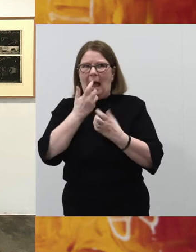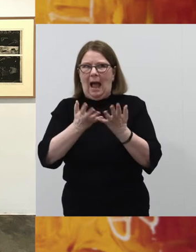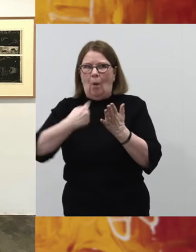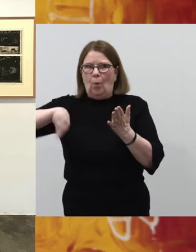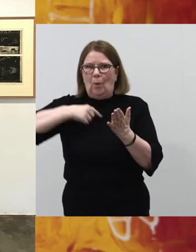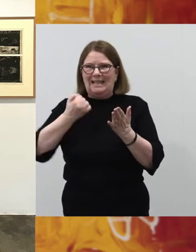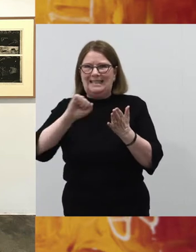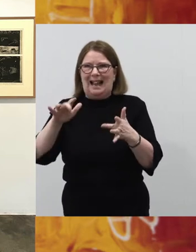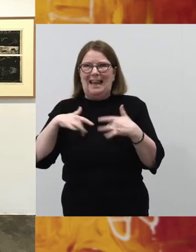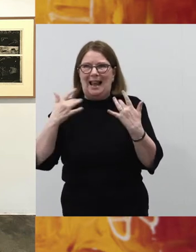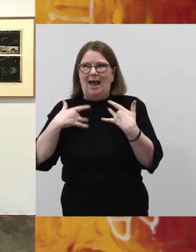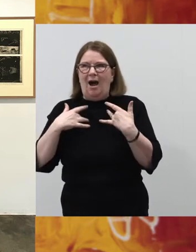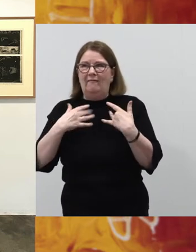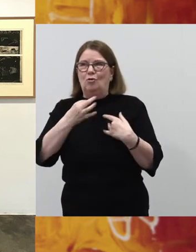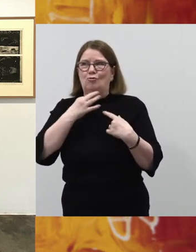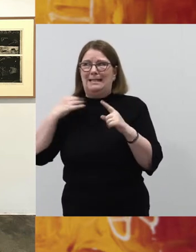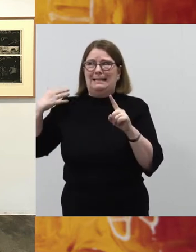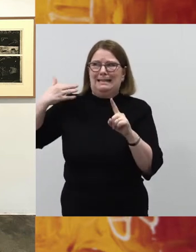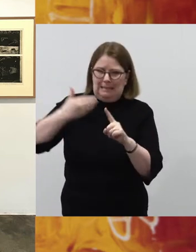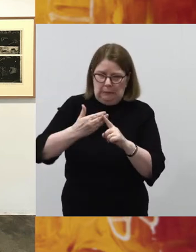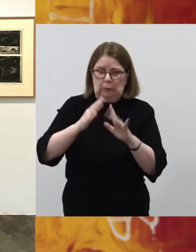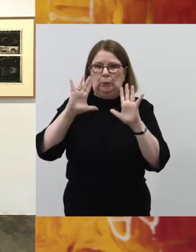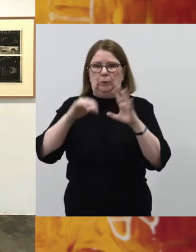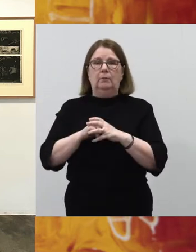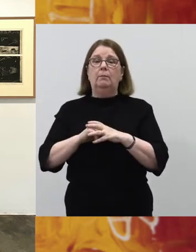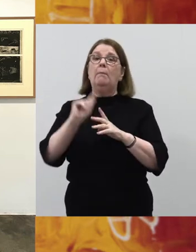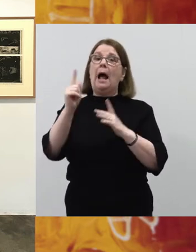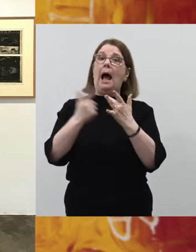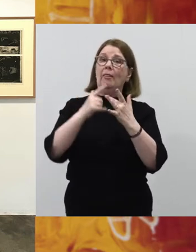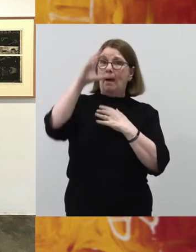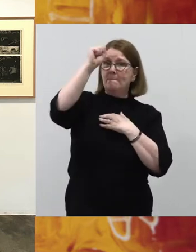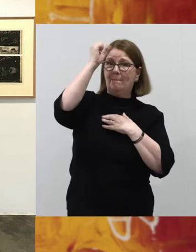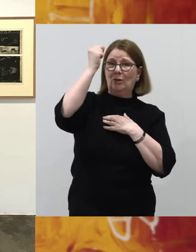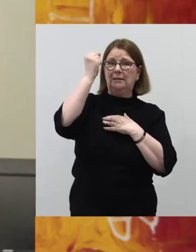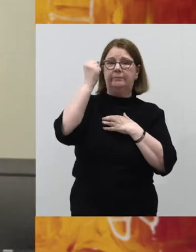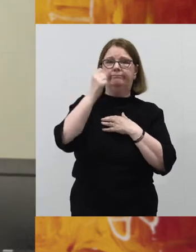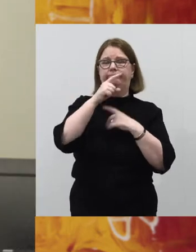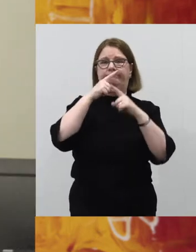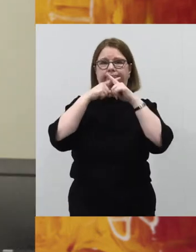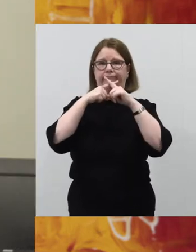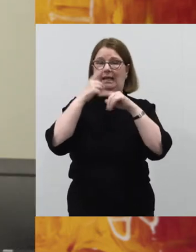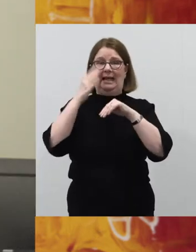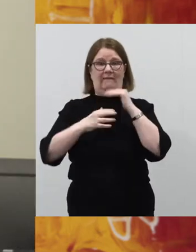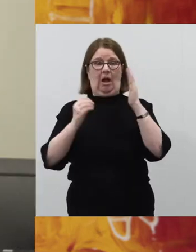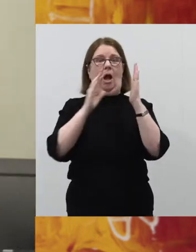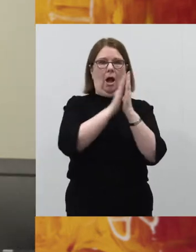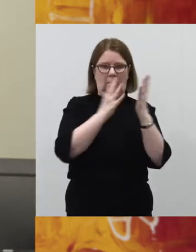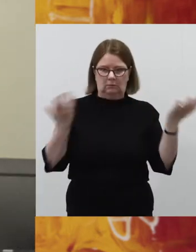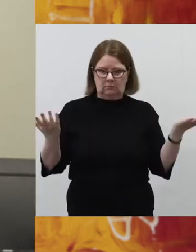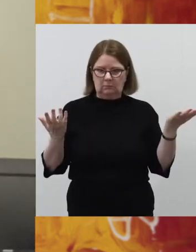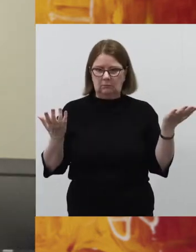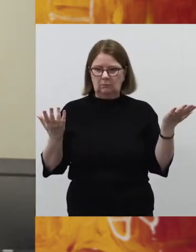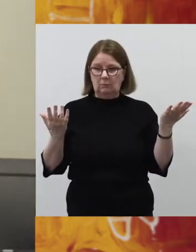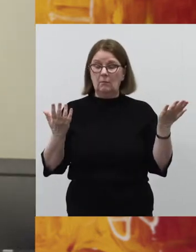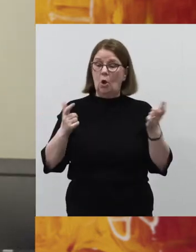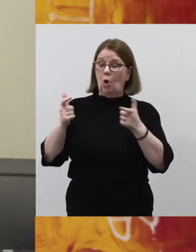rewarding. Practical engagement with the visual arts, and while I'm focused on the area of creative practice that I know best, there's